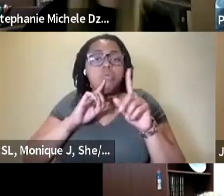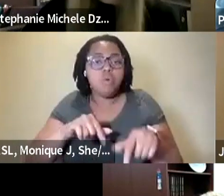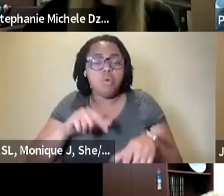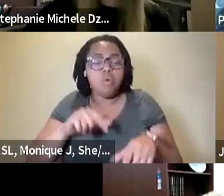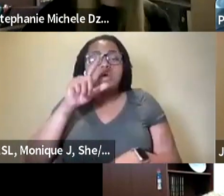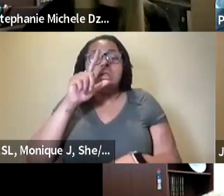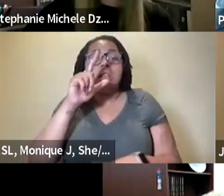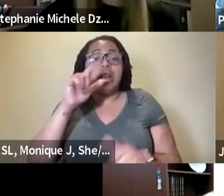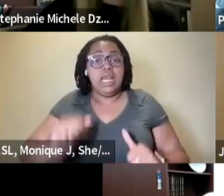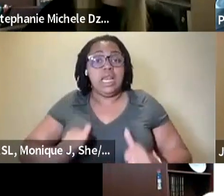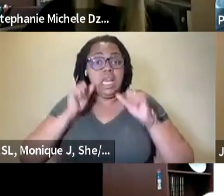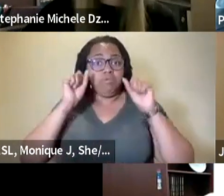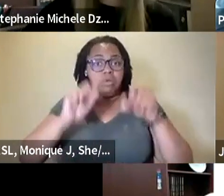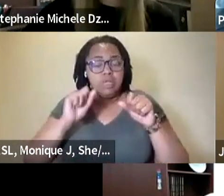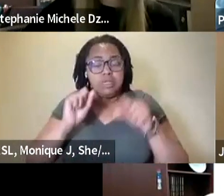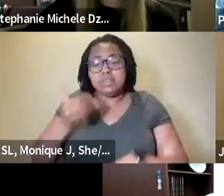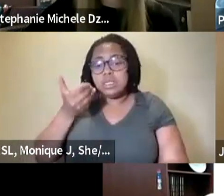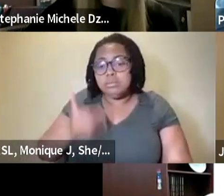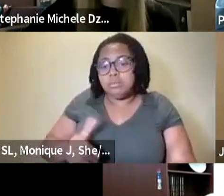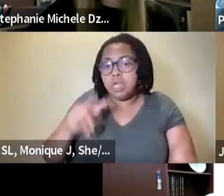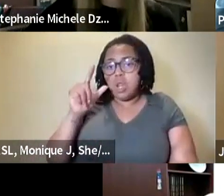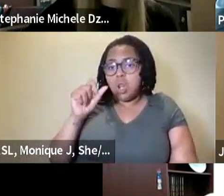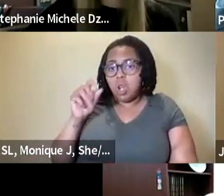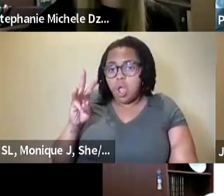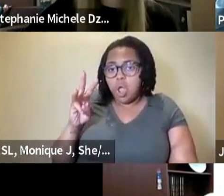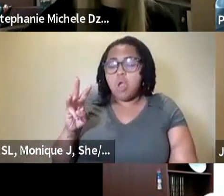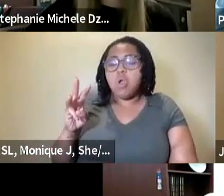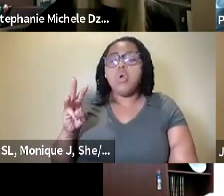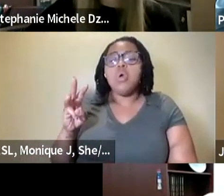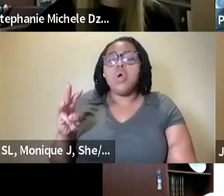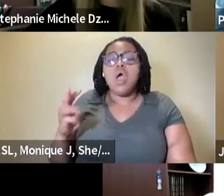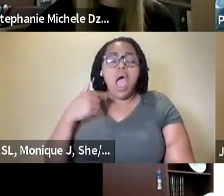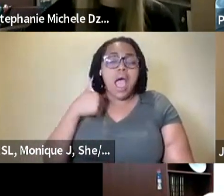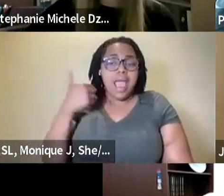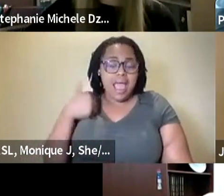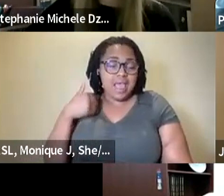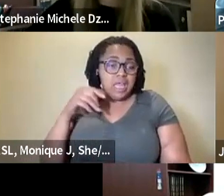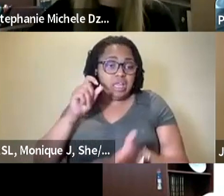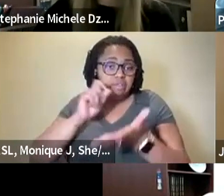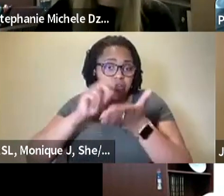This is low. I have the notes since Ms. Carney is not here.